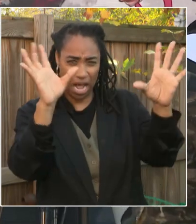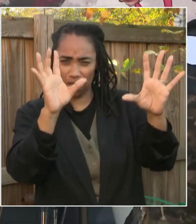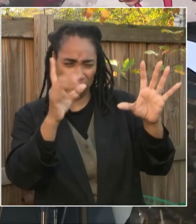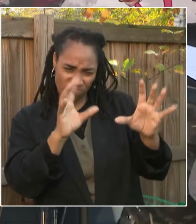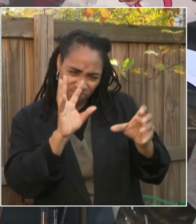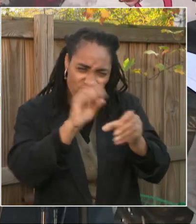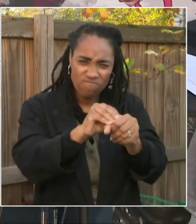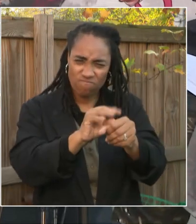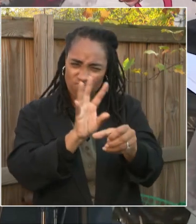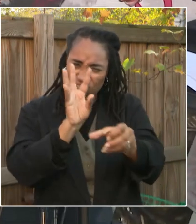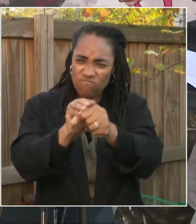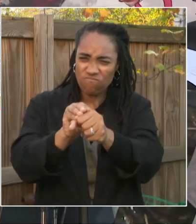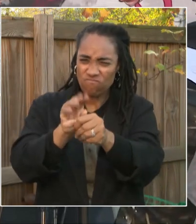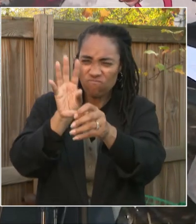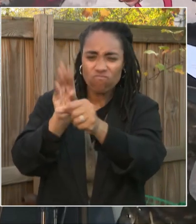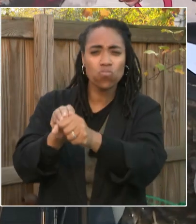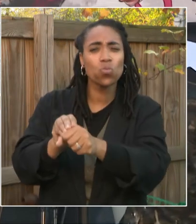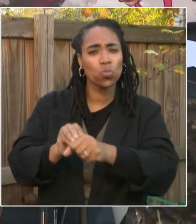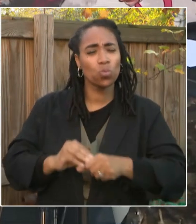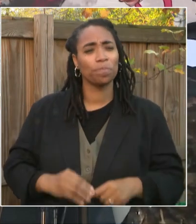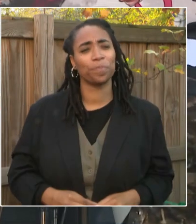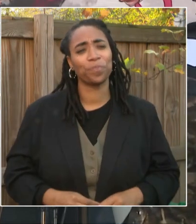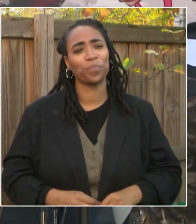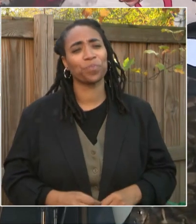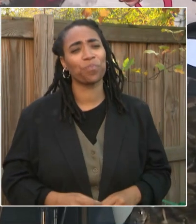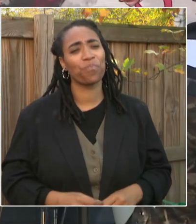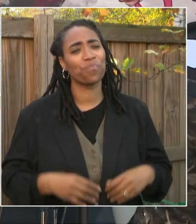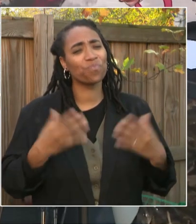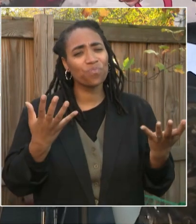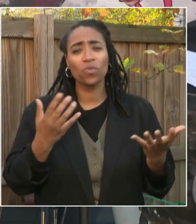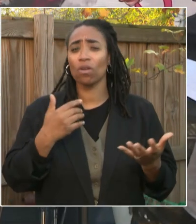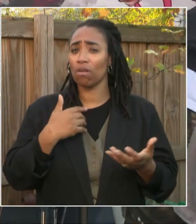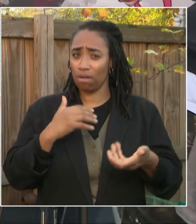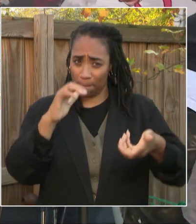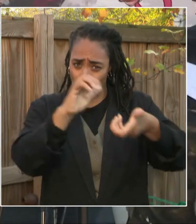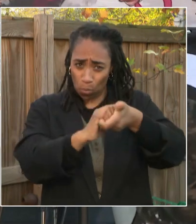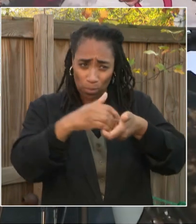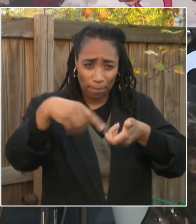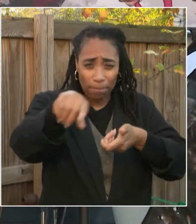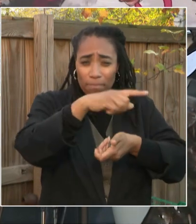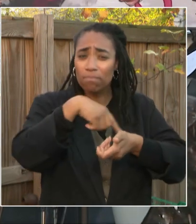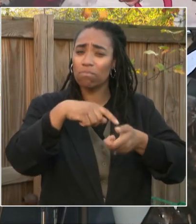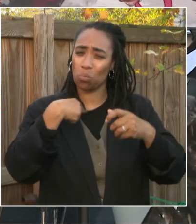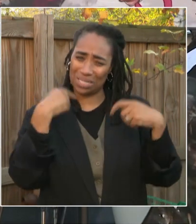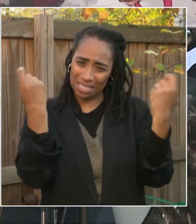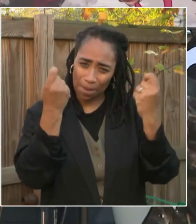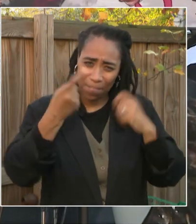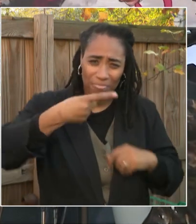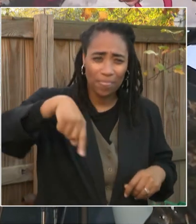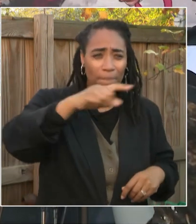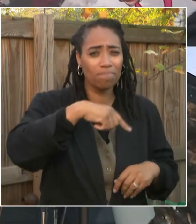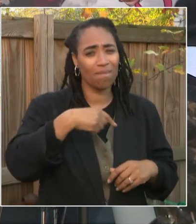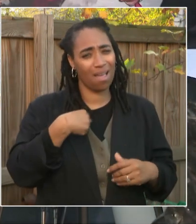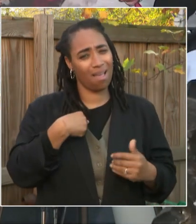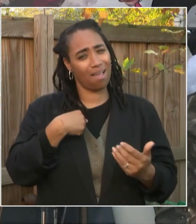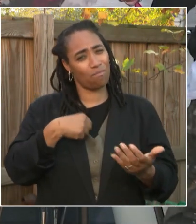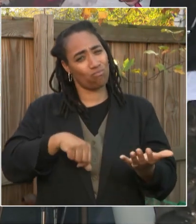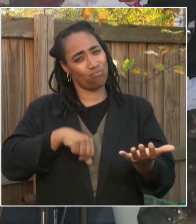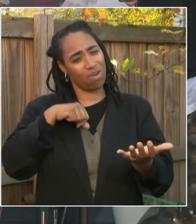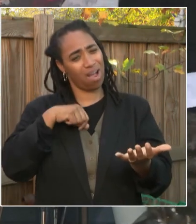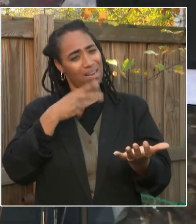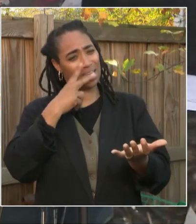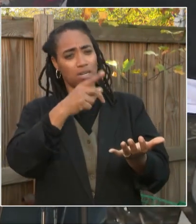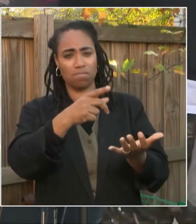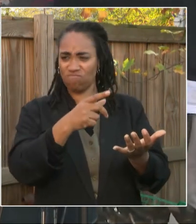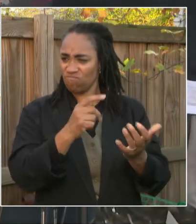as he was working with them and celebrated them. And I am so proud to just see what they become and the business people they become and the work